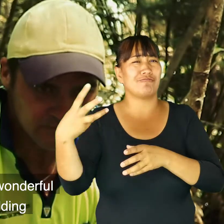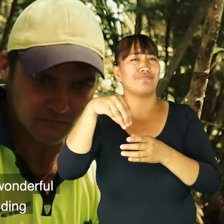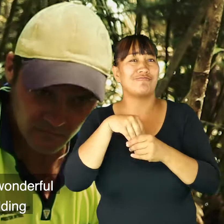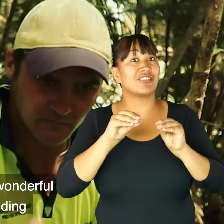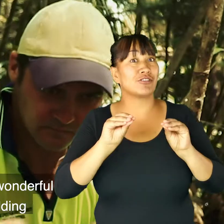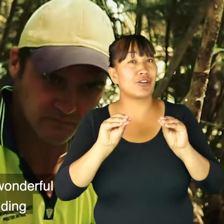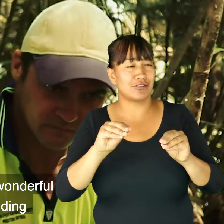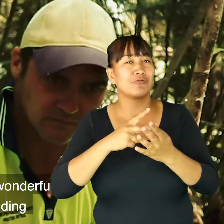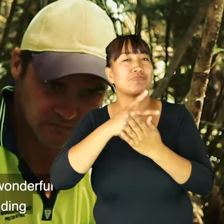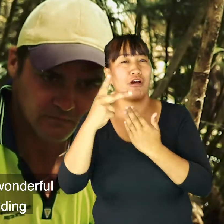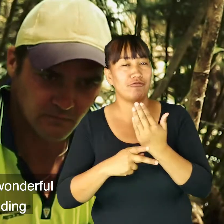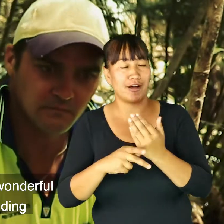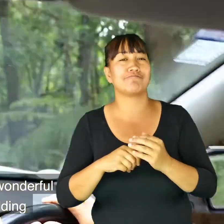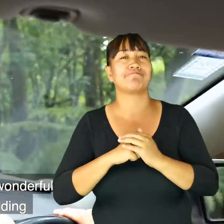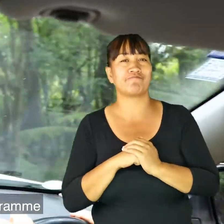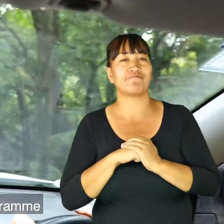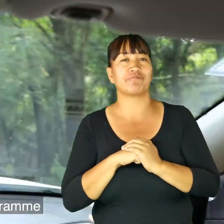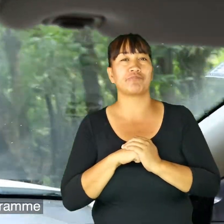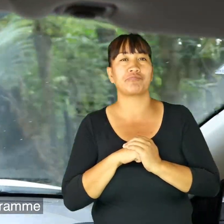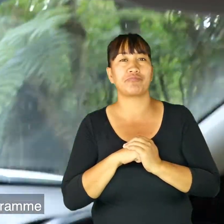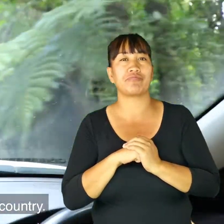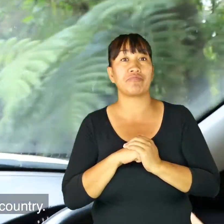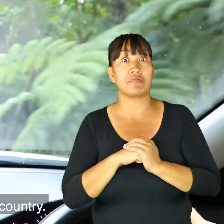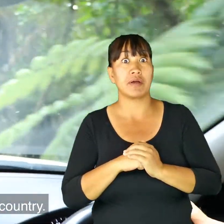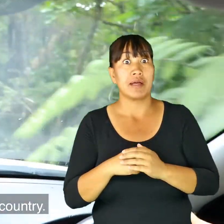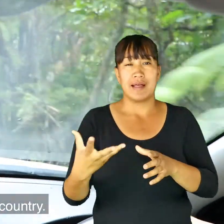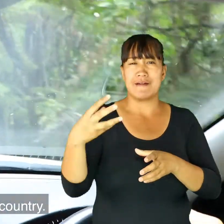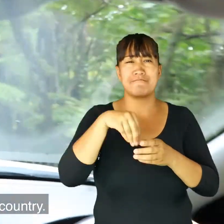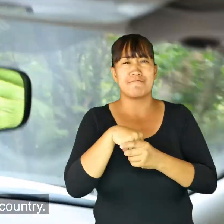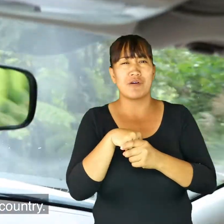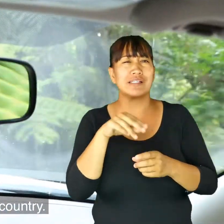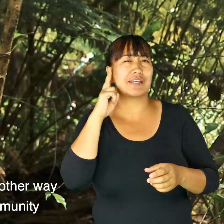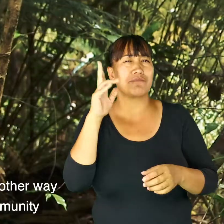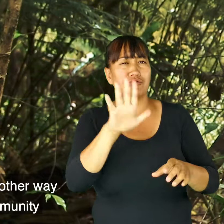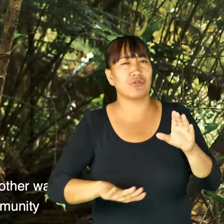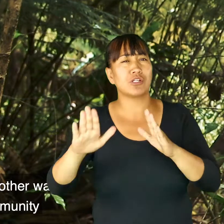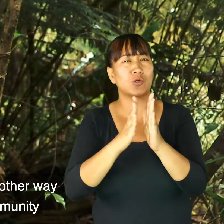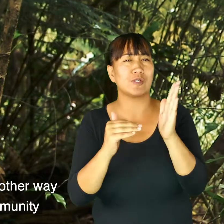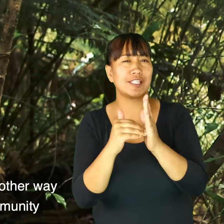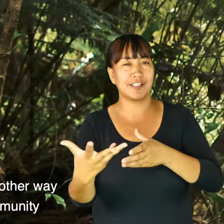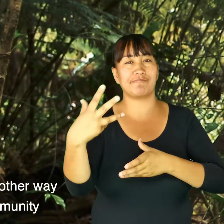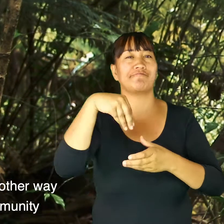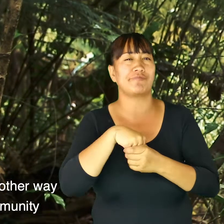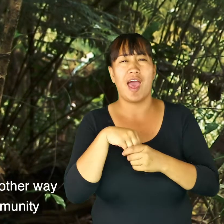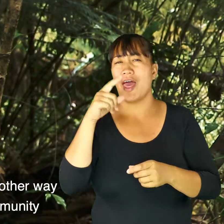and building this into an education program for deaf people around the country. Absolutely